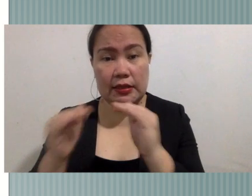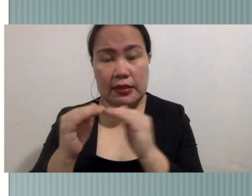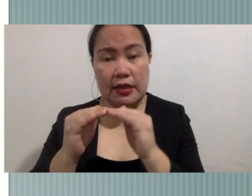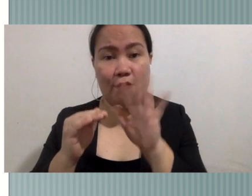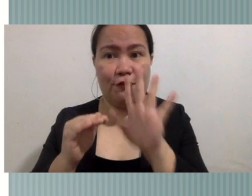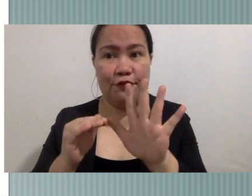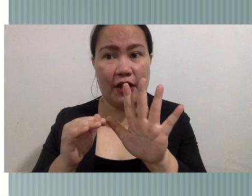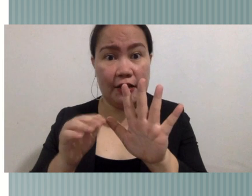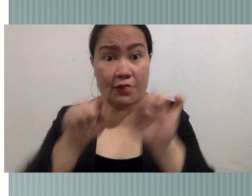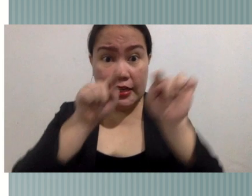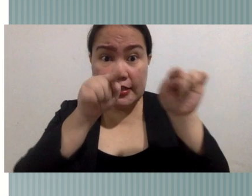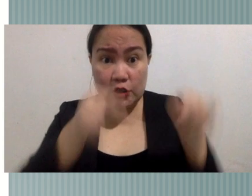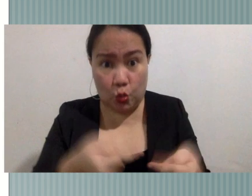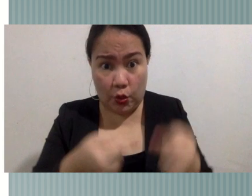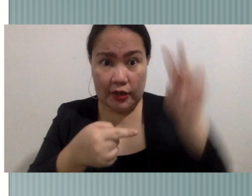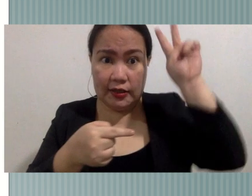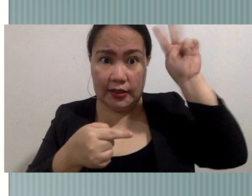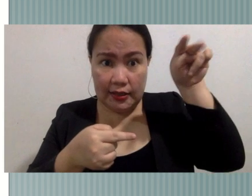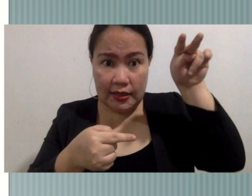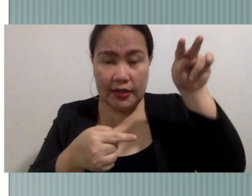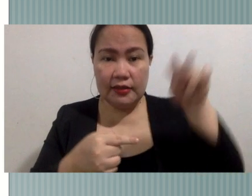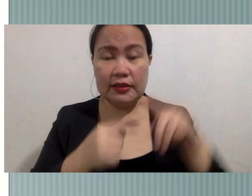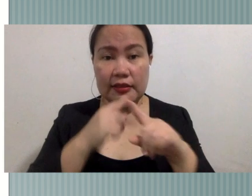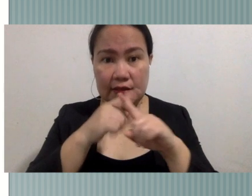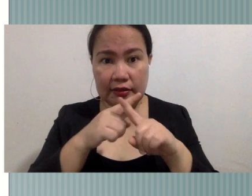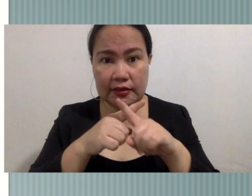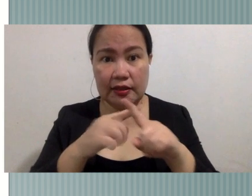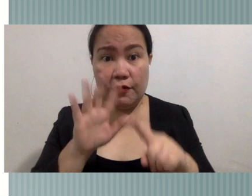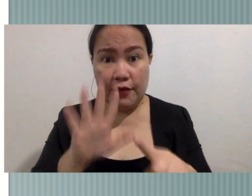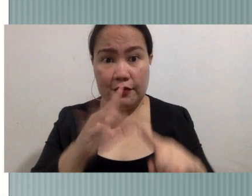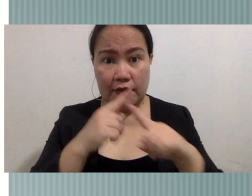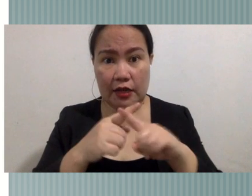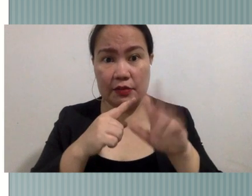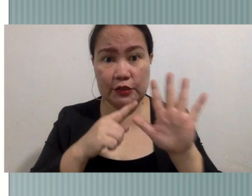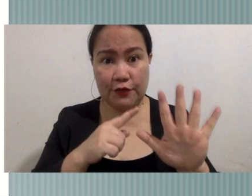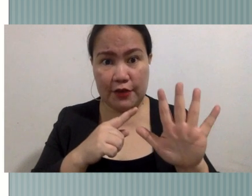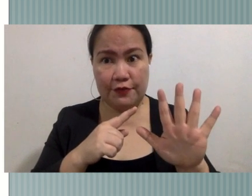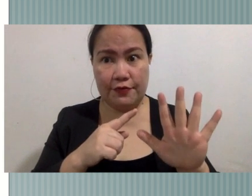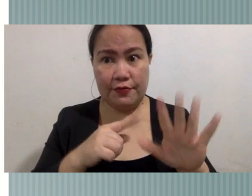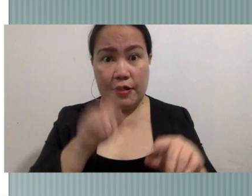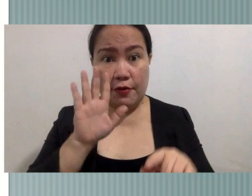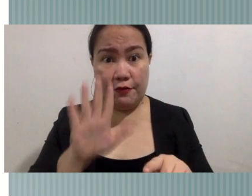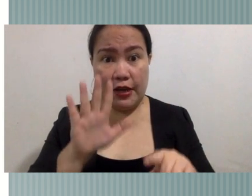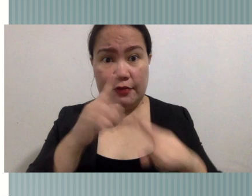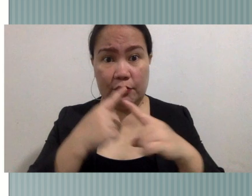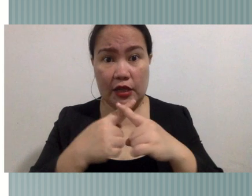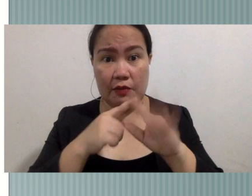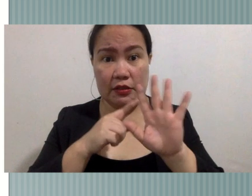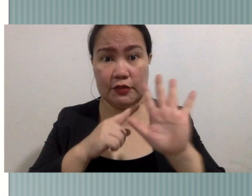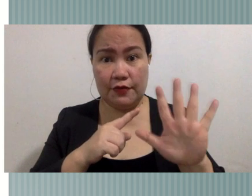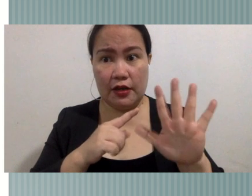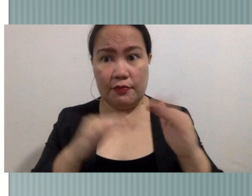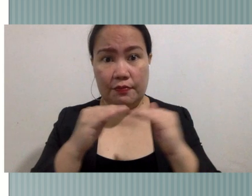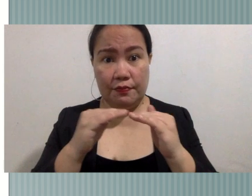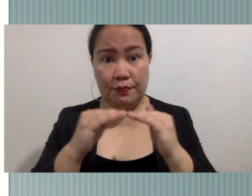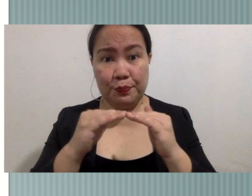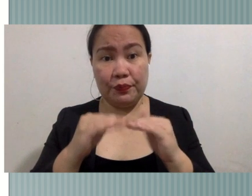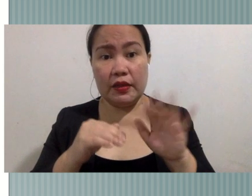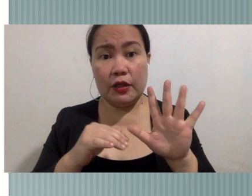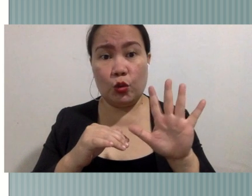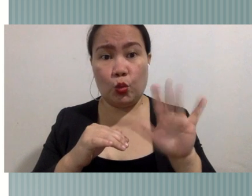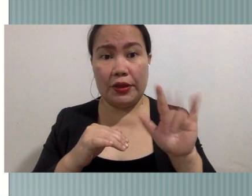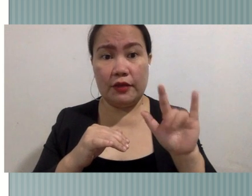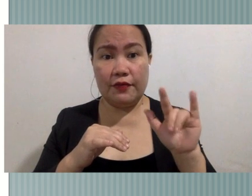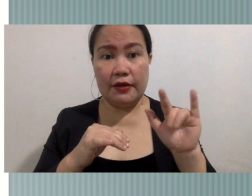equal to 5. And after natin i-divide sa 2, squared natin. So 5 squared is equal